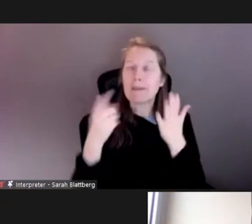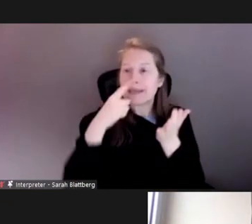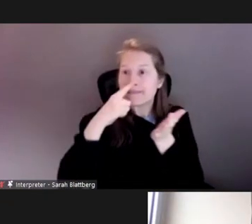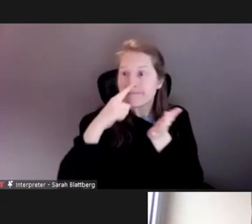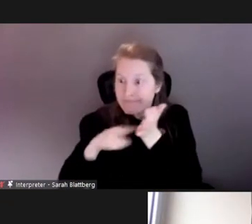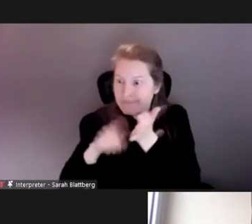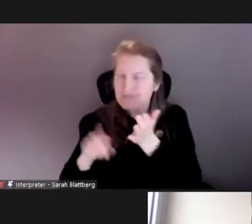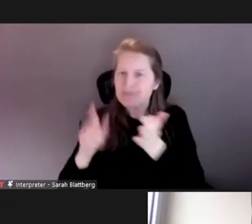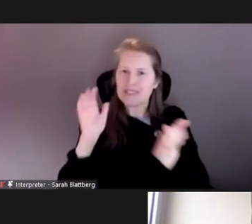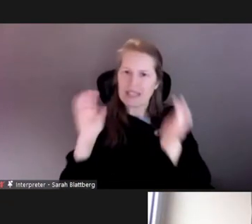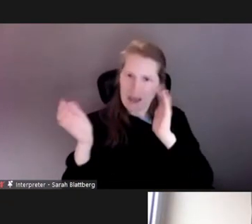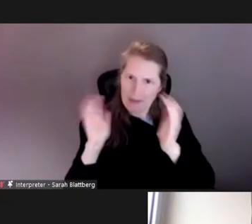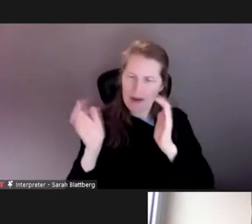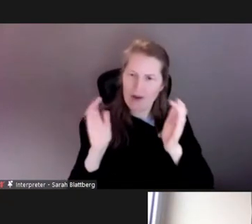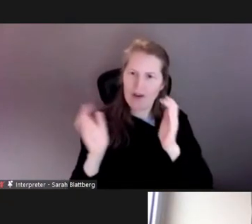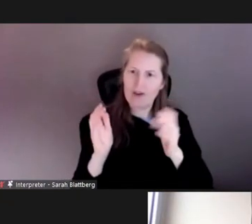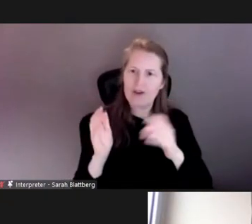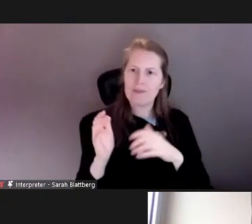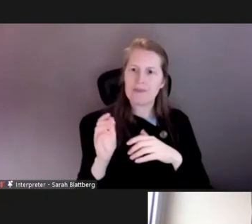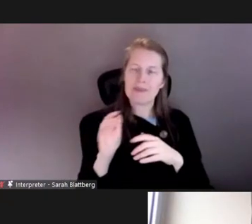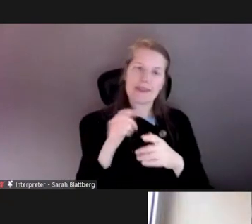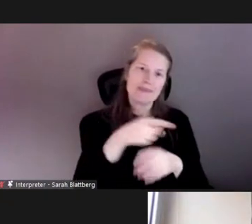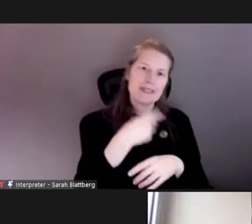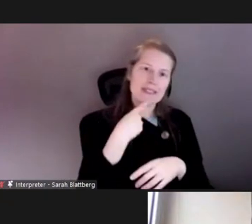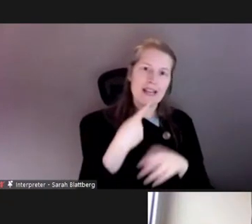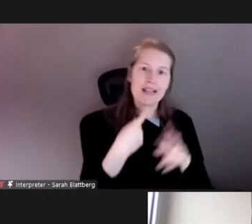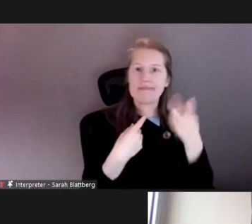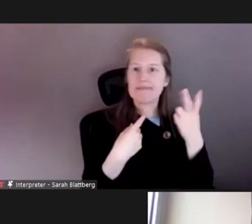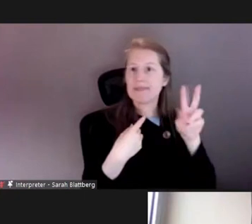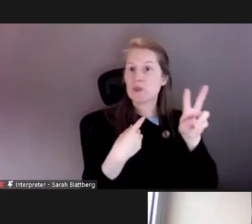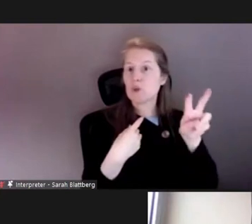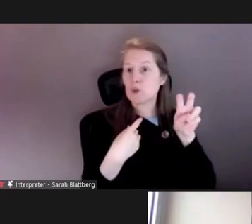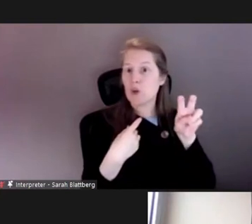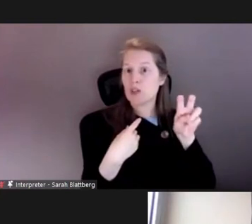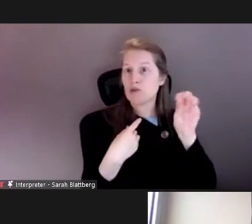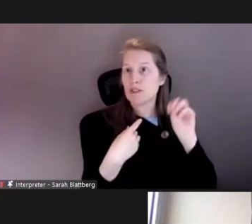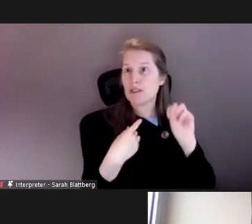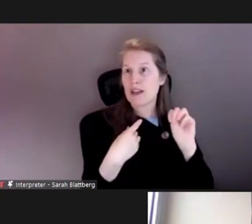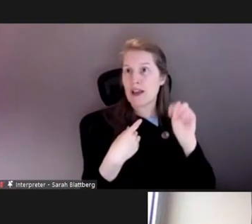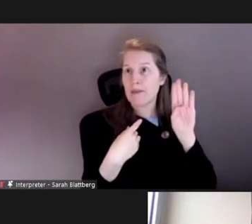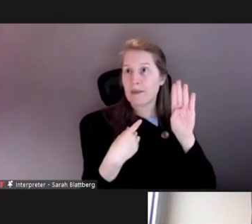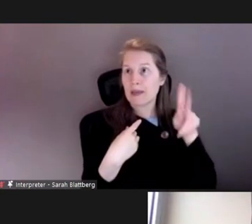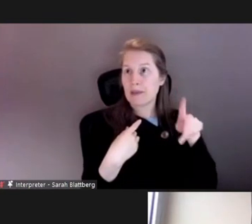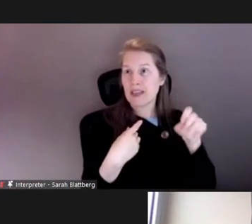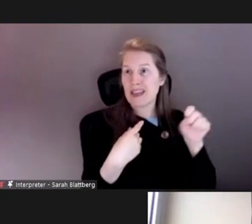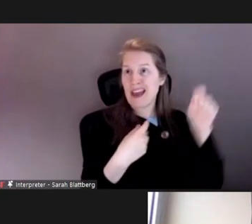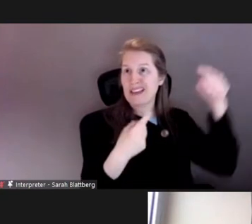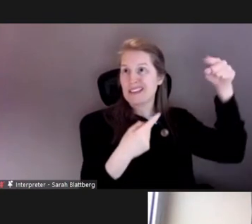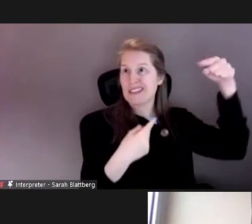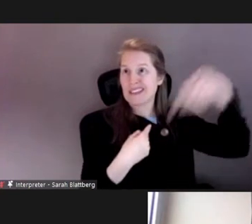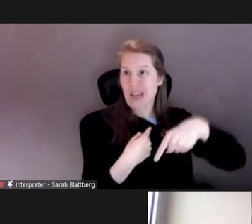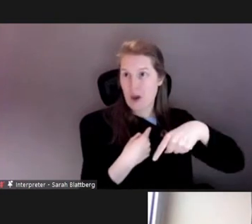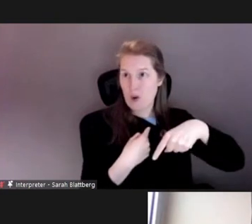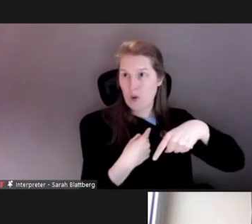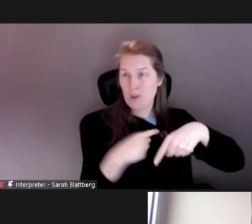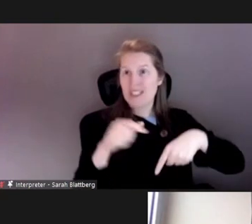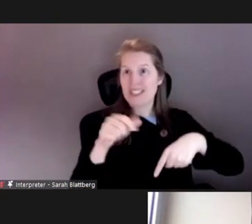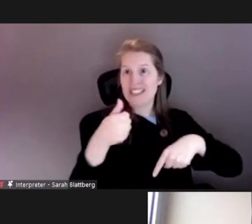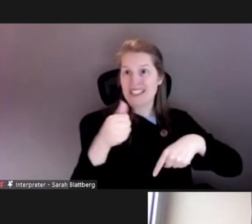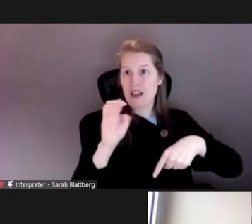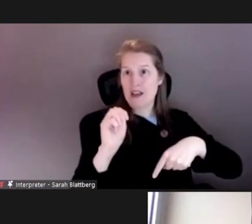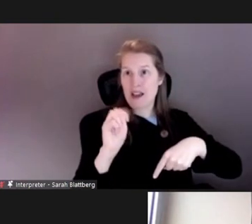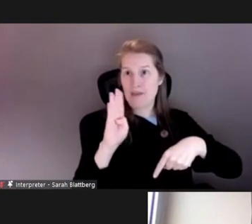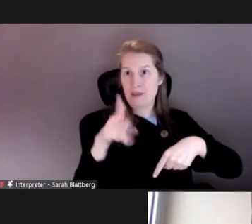and understand, okay, if it says 200 Mbps down and 10